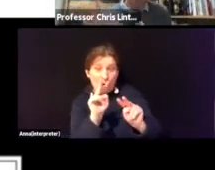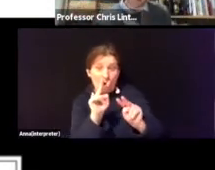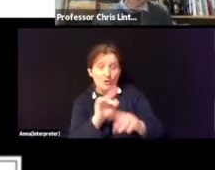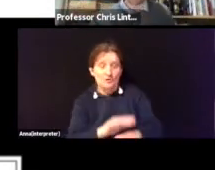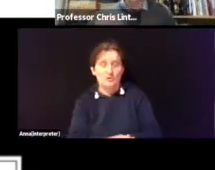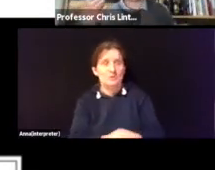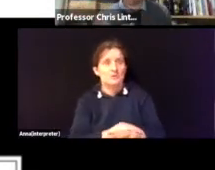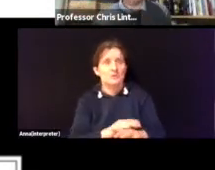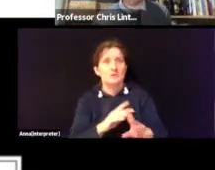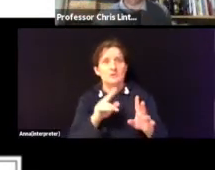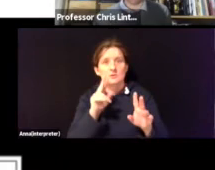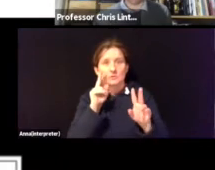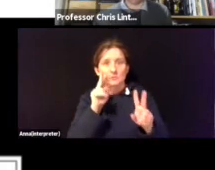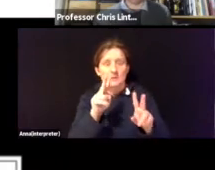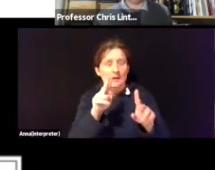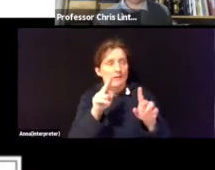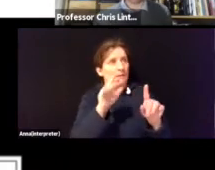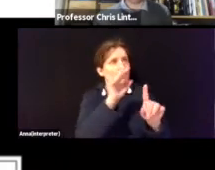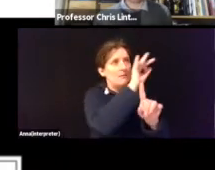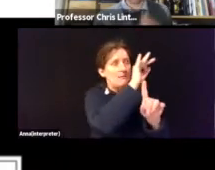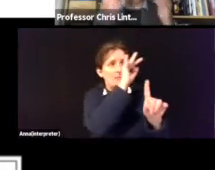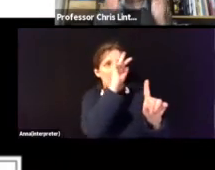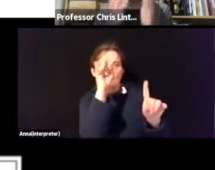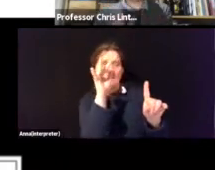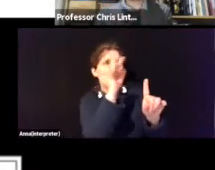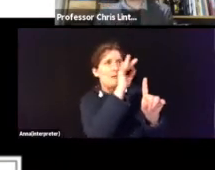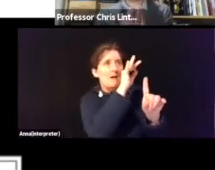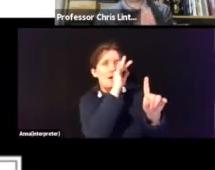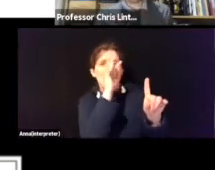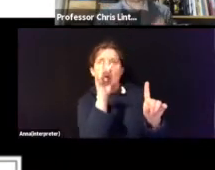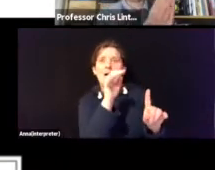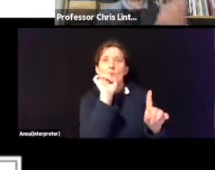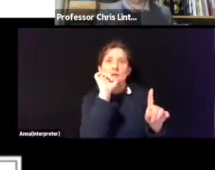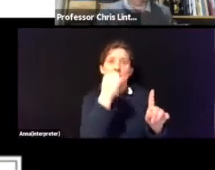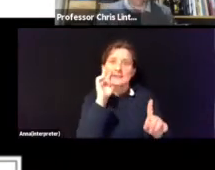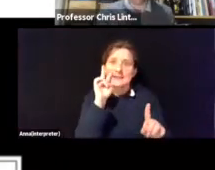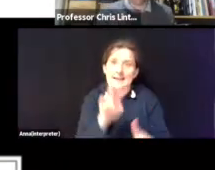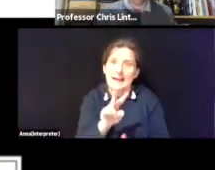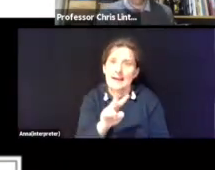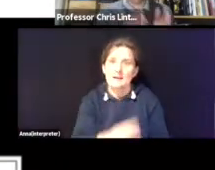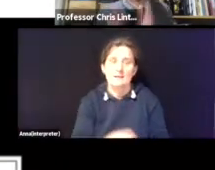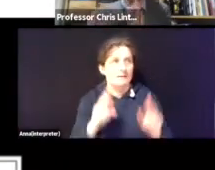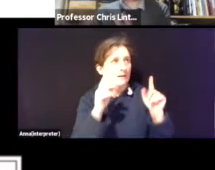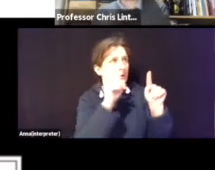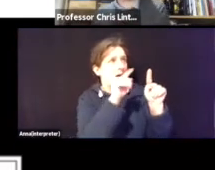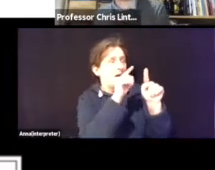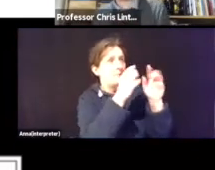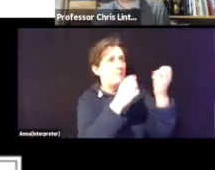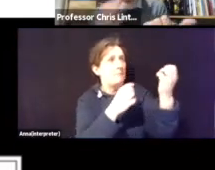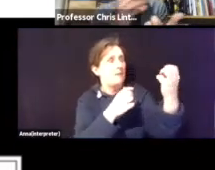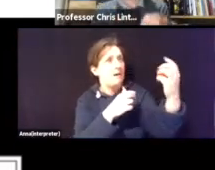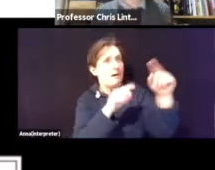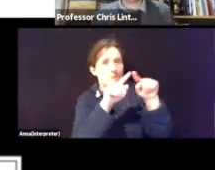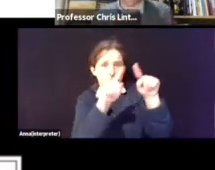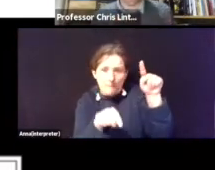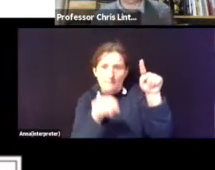Venus completed an orbit, it got in front of the sun from your perspective, then you'd see a regular pattern of blinks. And from that regular pattern of